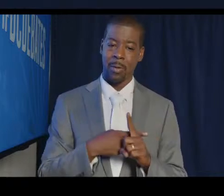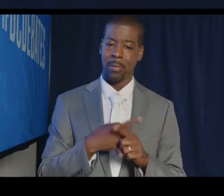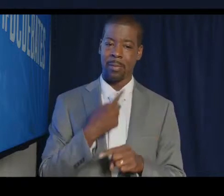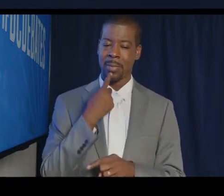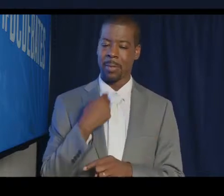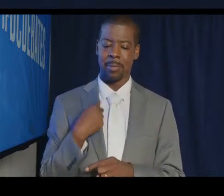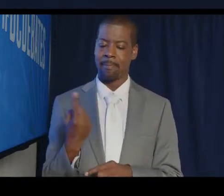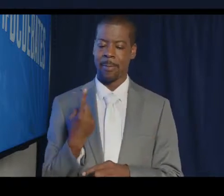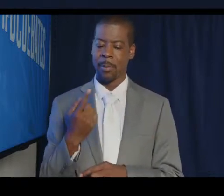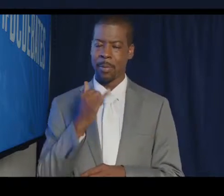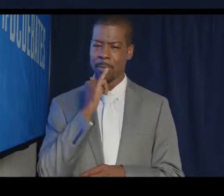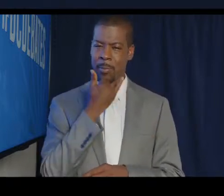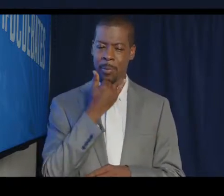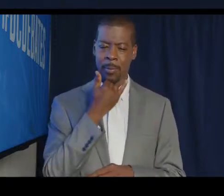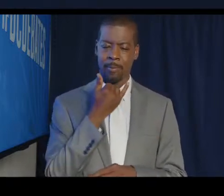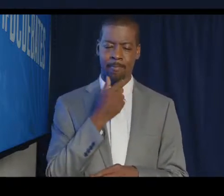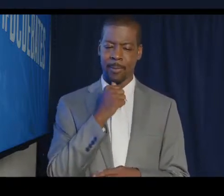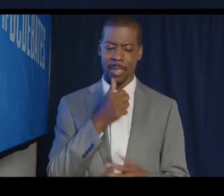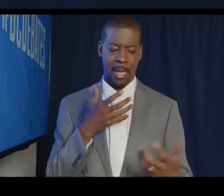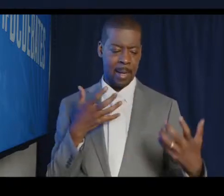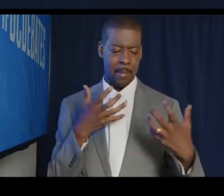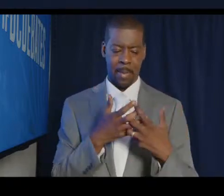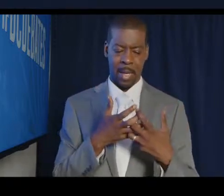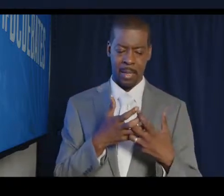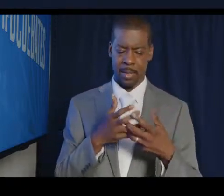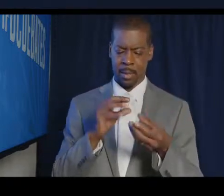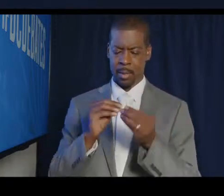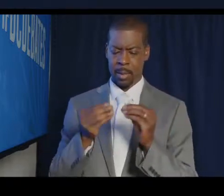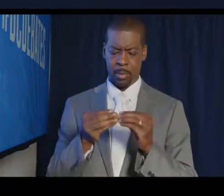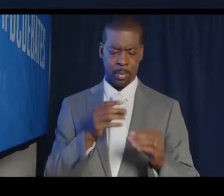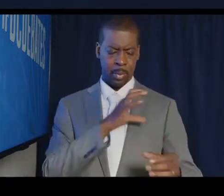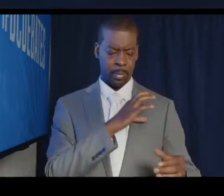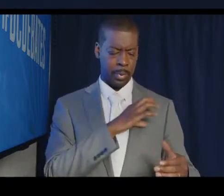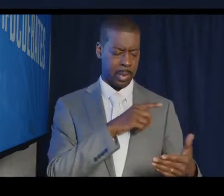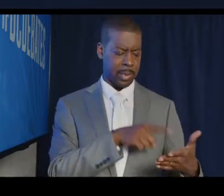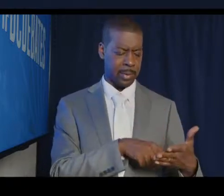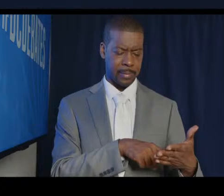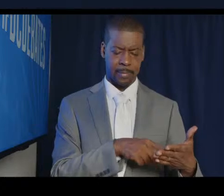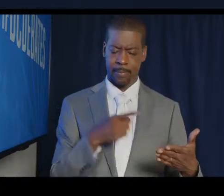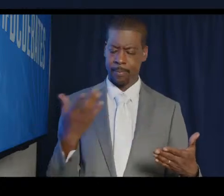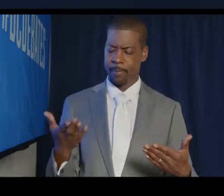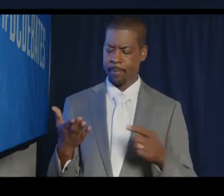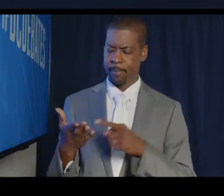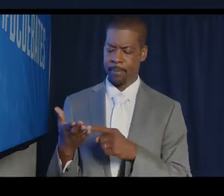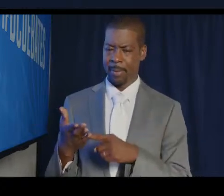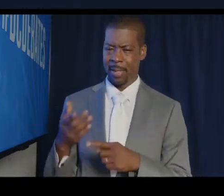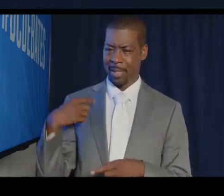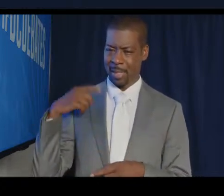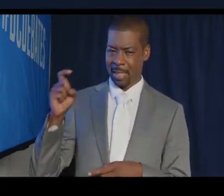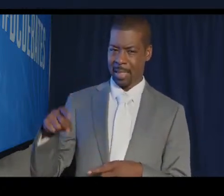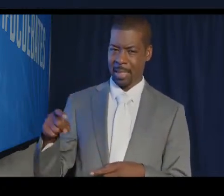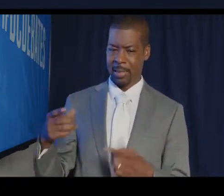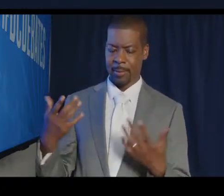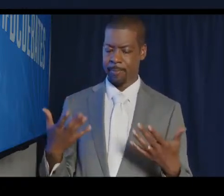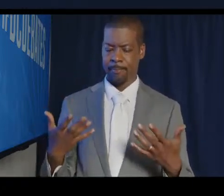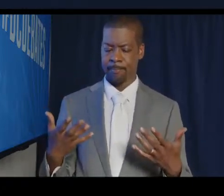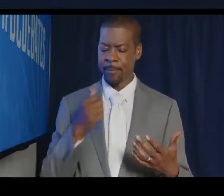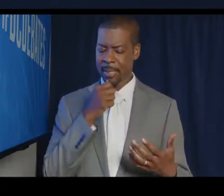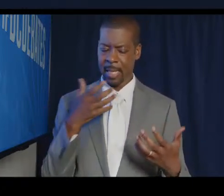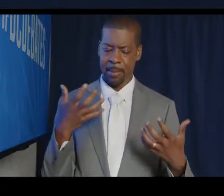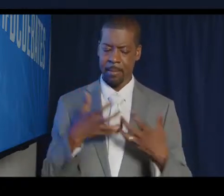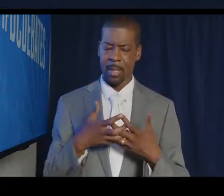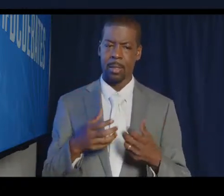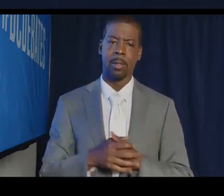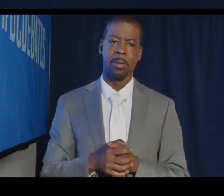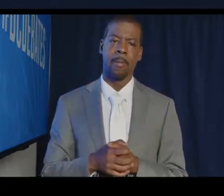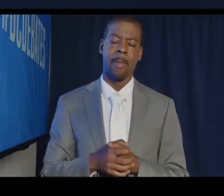something's not working. There's a mismatch in terms of the number that we have and the needs that we have, particularly especially what we're going to need coming